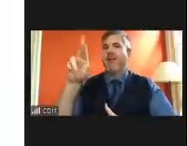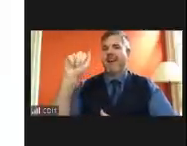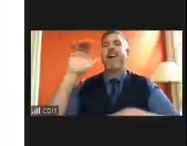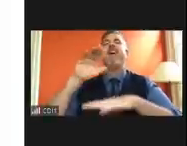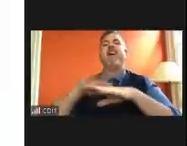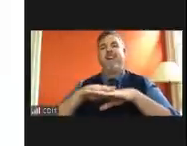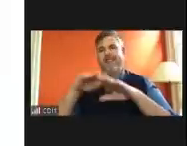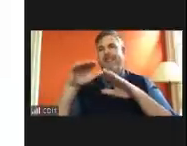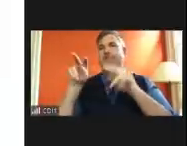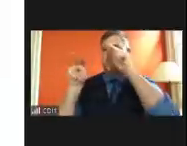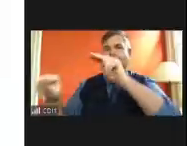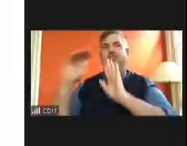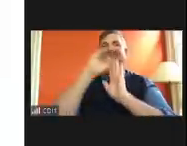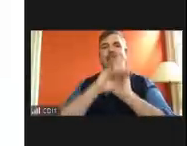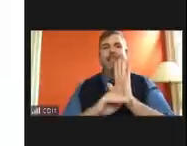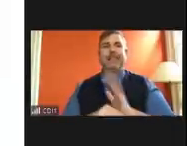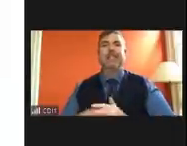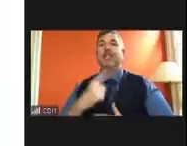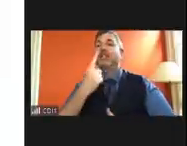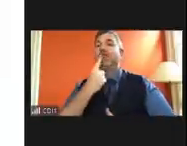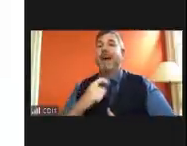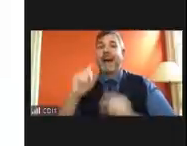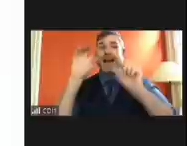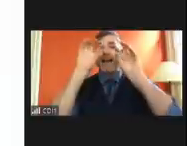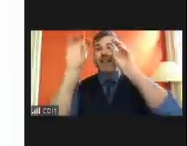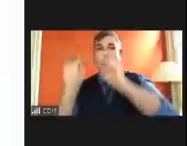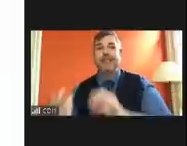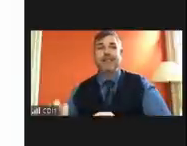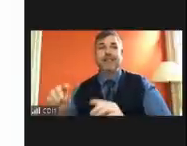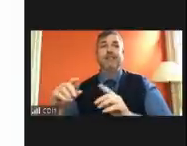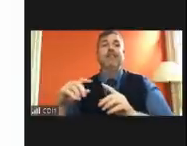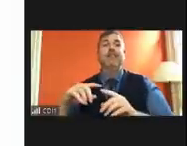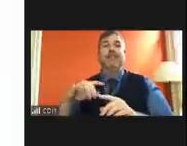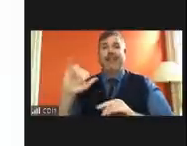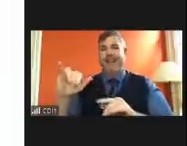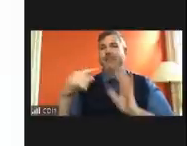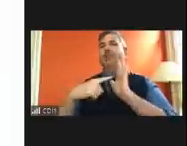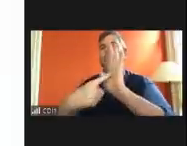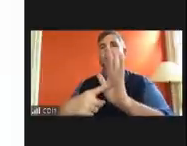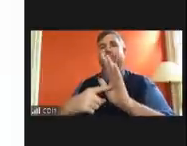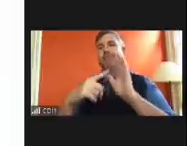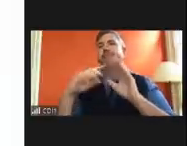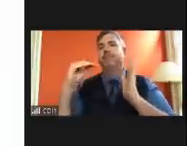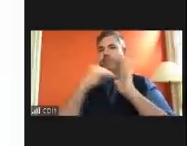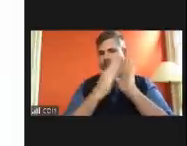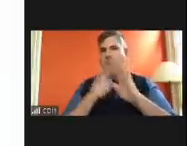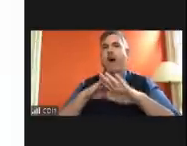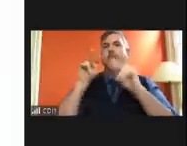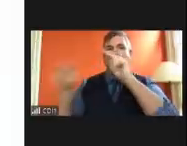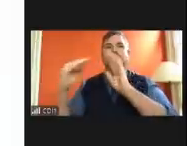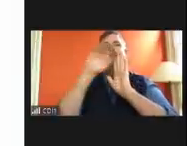there, it shows the criteria for being on the monitoring list. For us, the most important is that the case rate of greater than 100